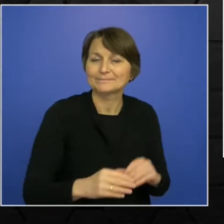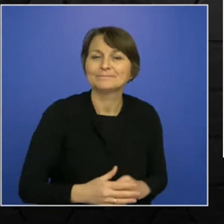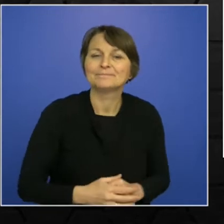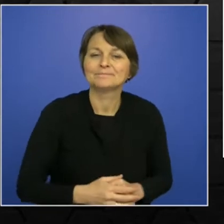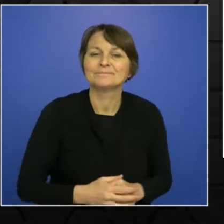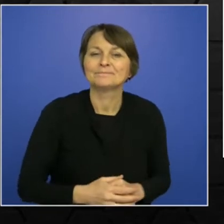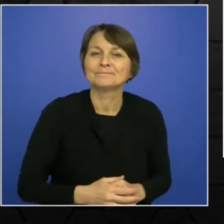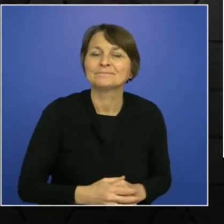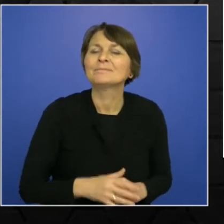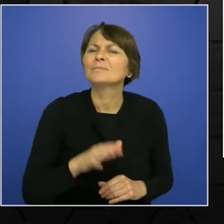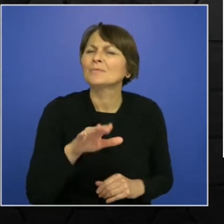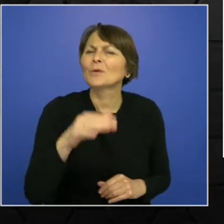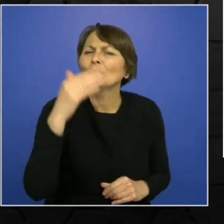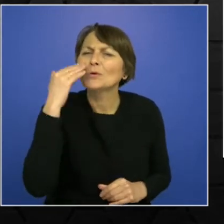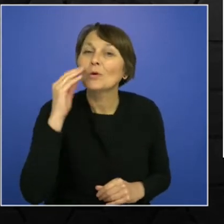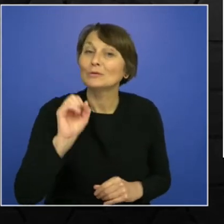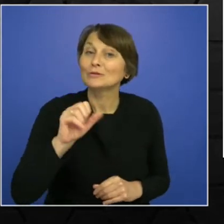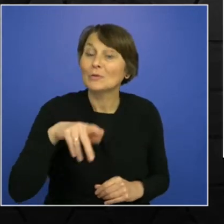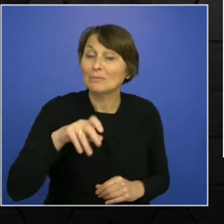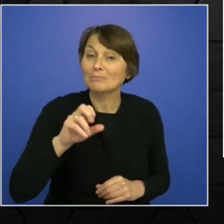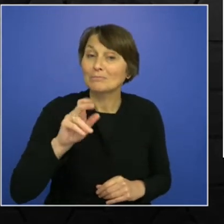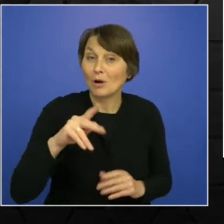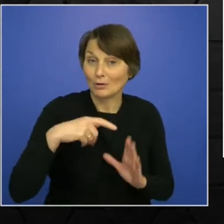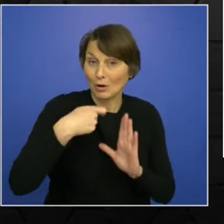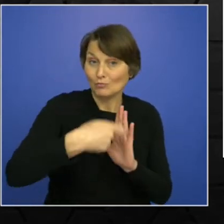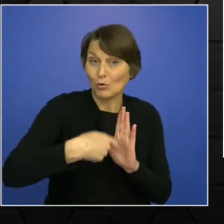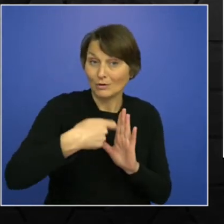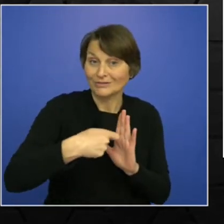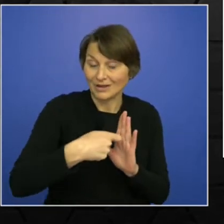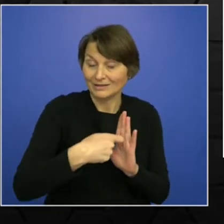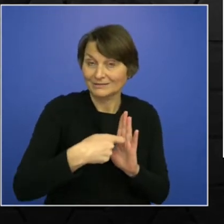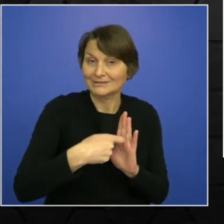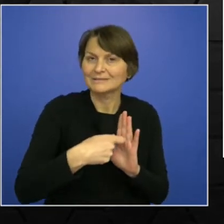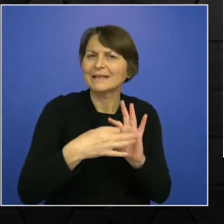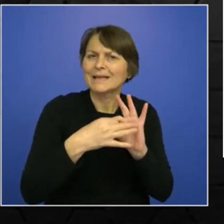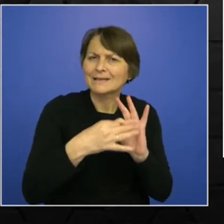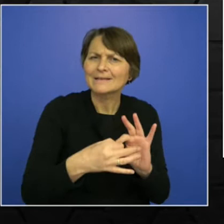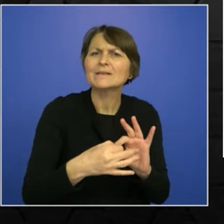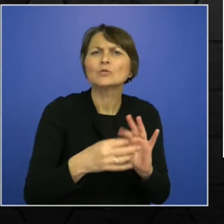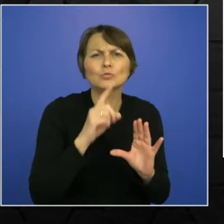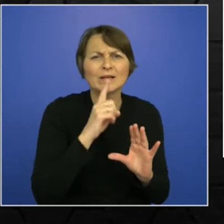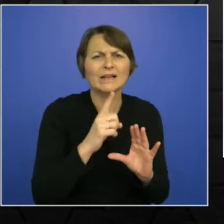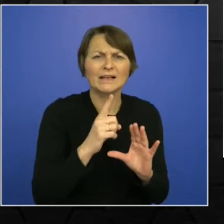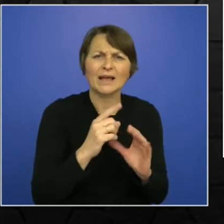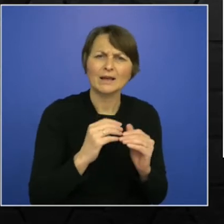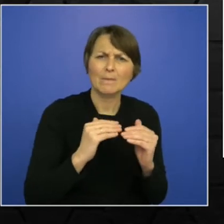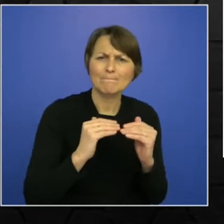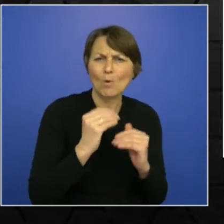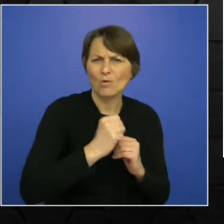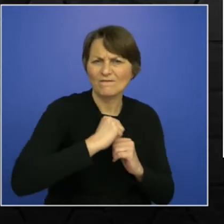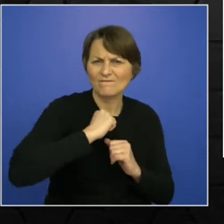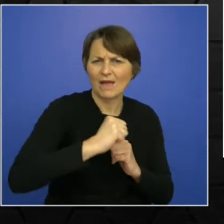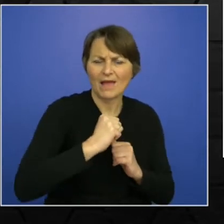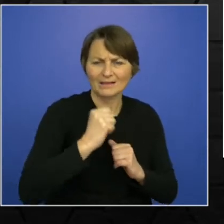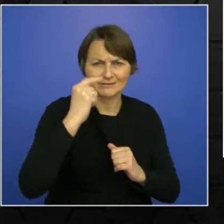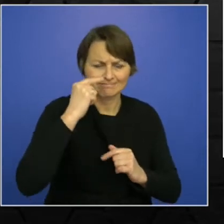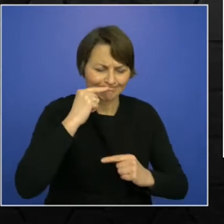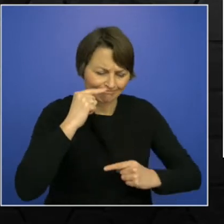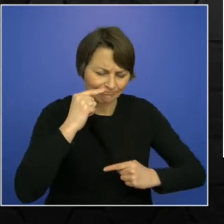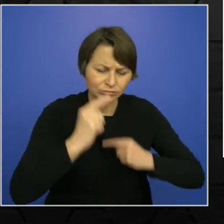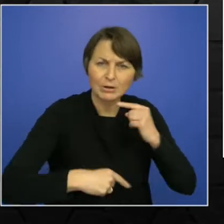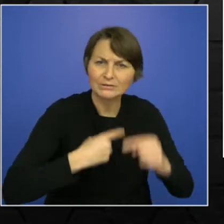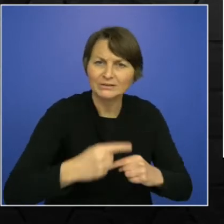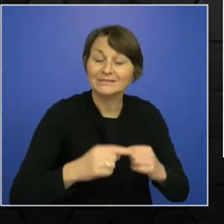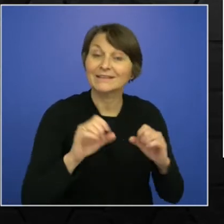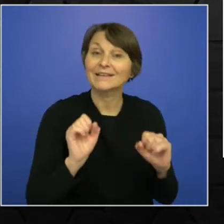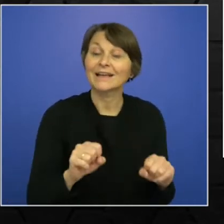projects are associated with faster processing and absolute, like, sub-second